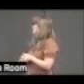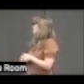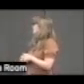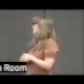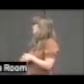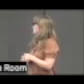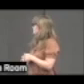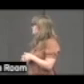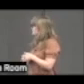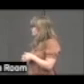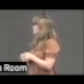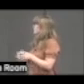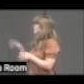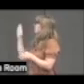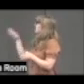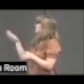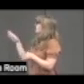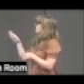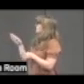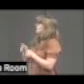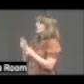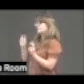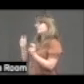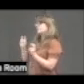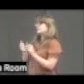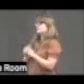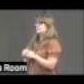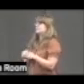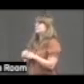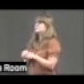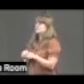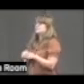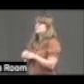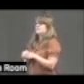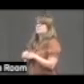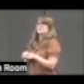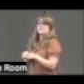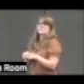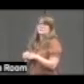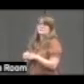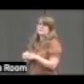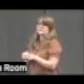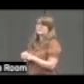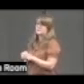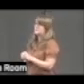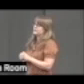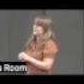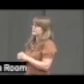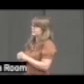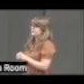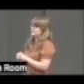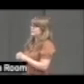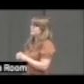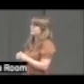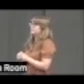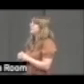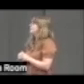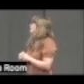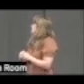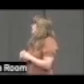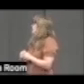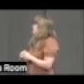for those species. And then the CR is critically endangered, so the population may be less than 200 individuals, for